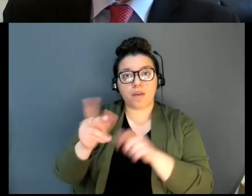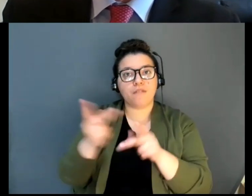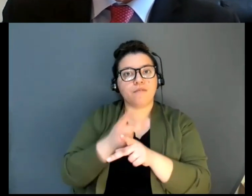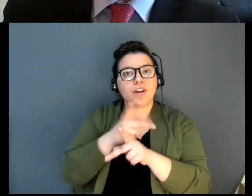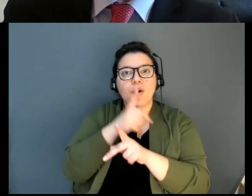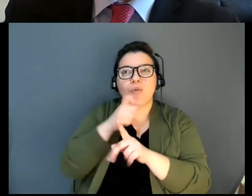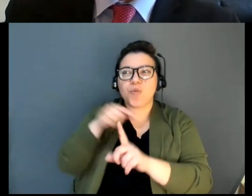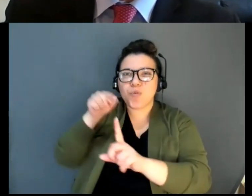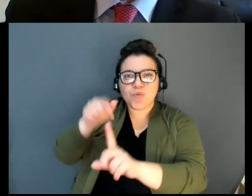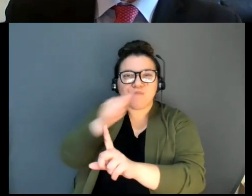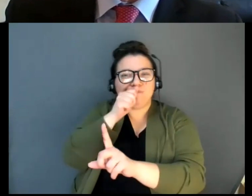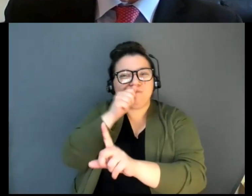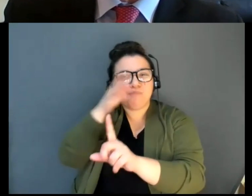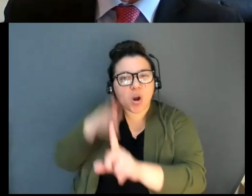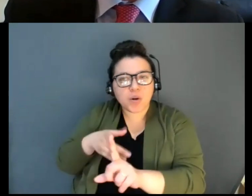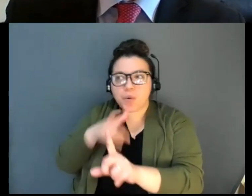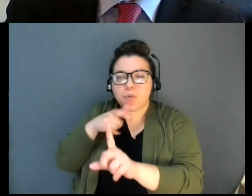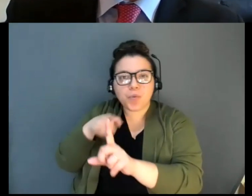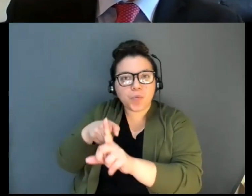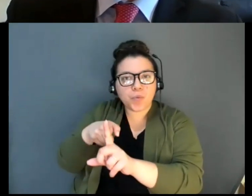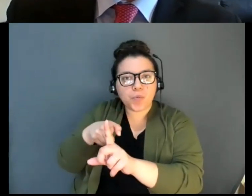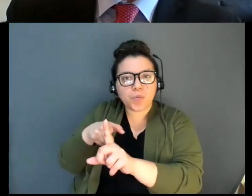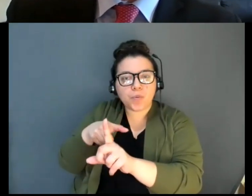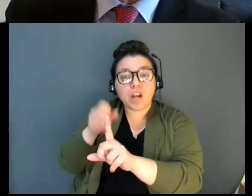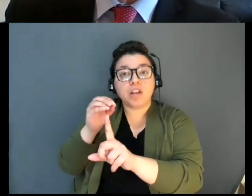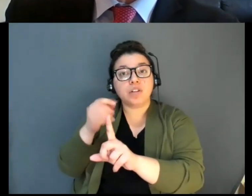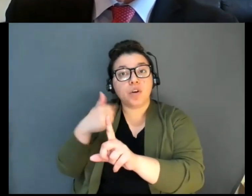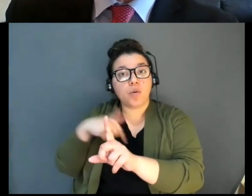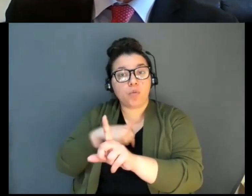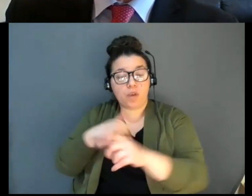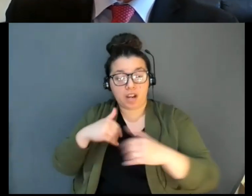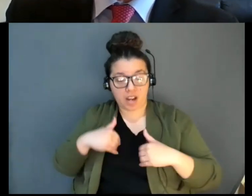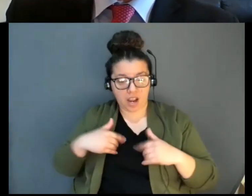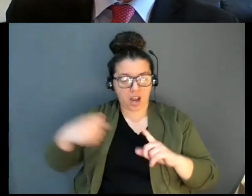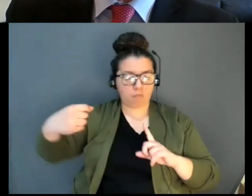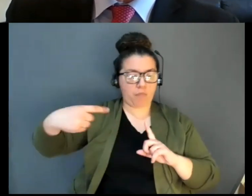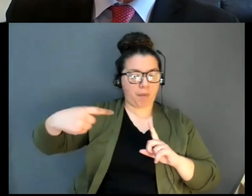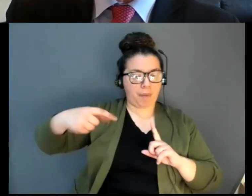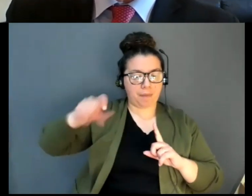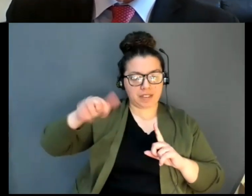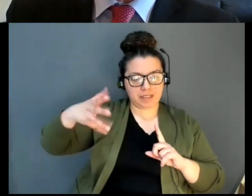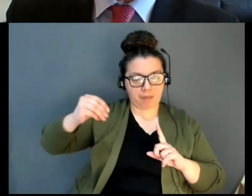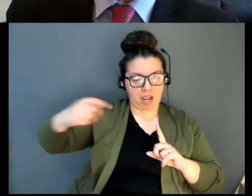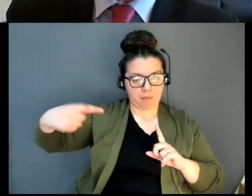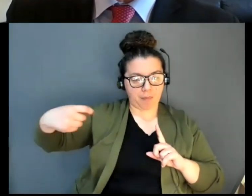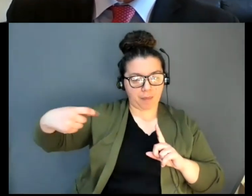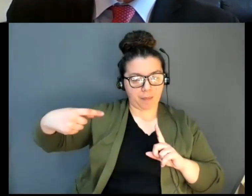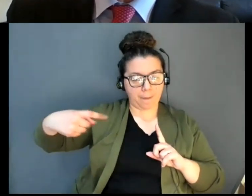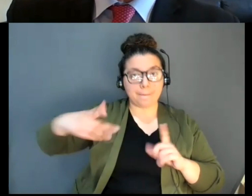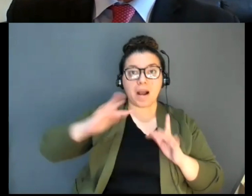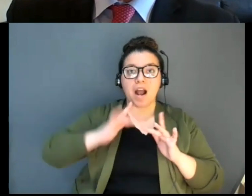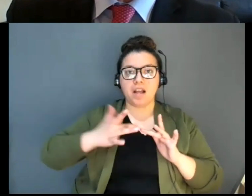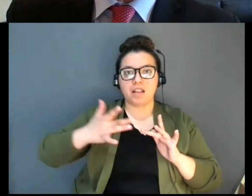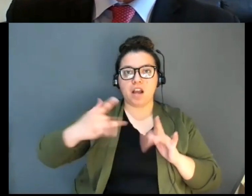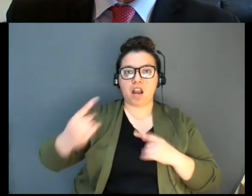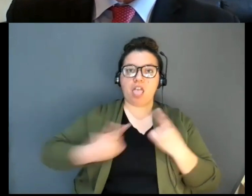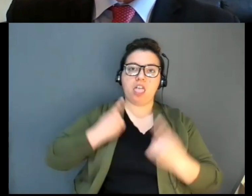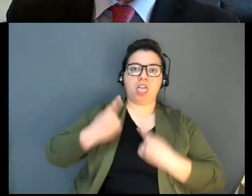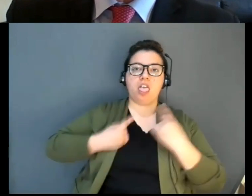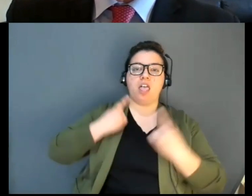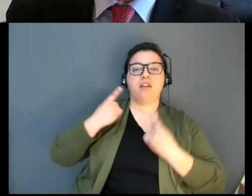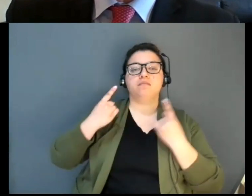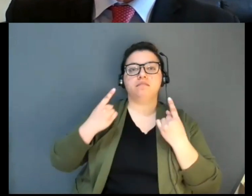who owned that modem. So we went from someone's being sent spam and someone's creating online defamation to finding